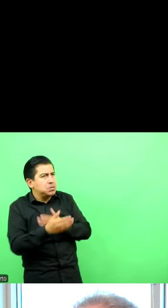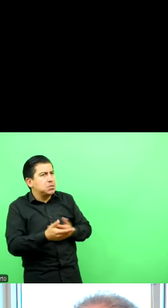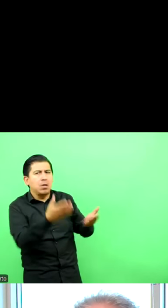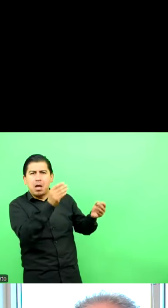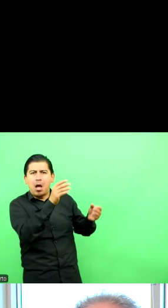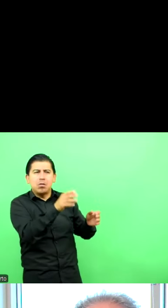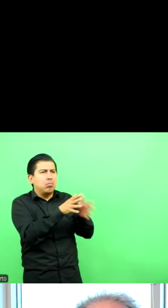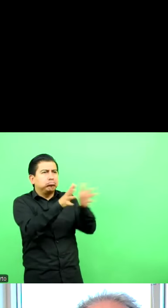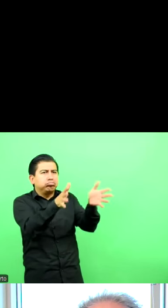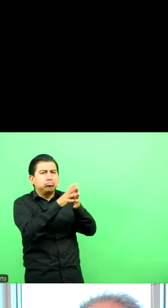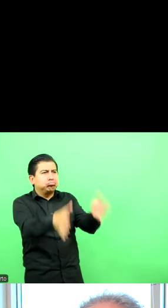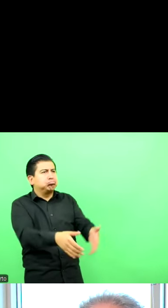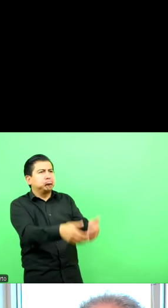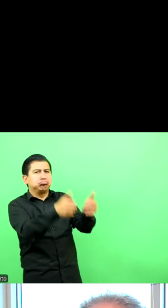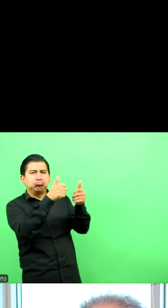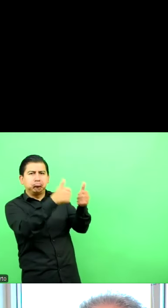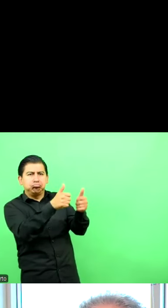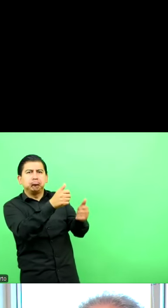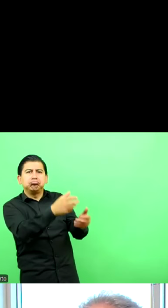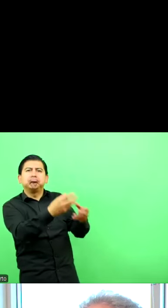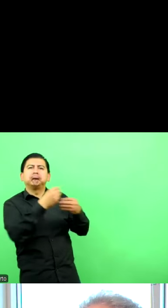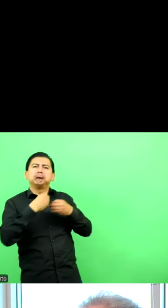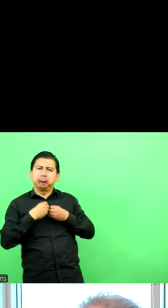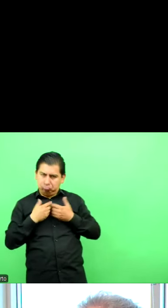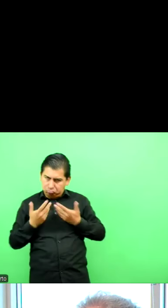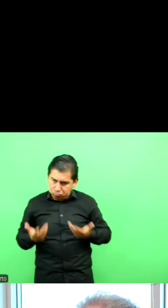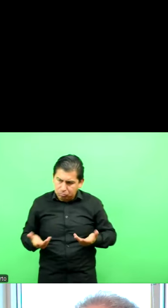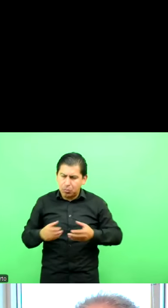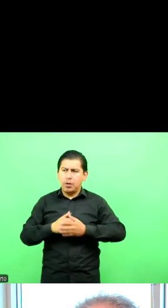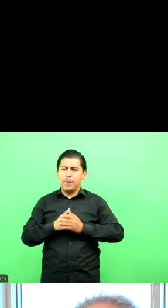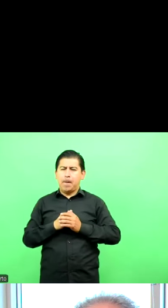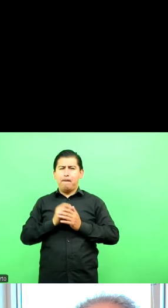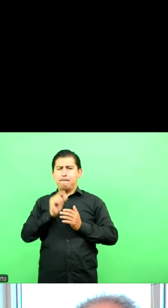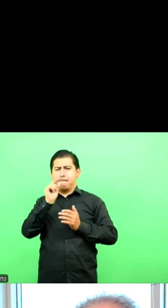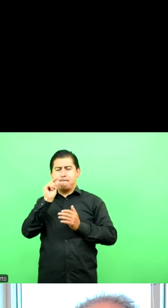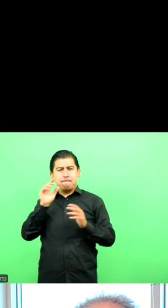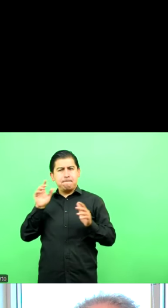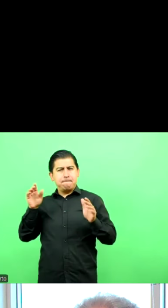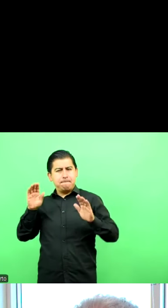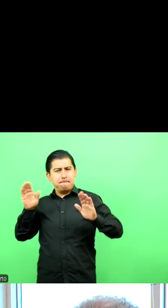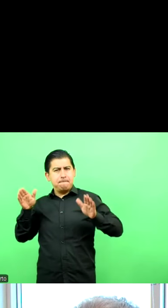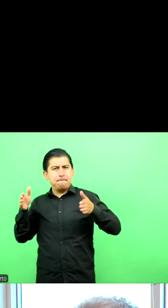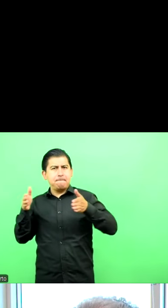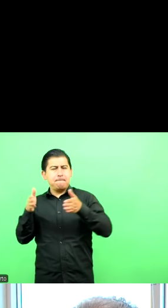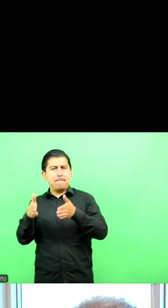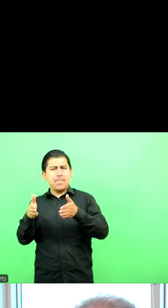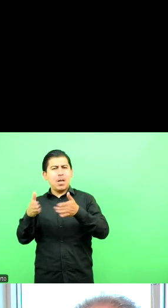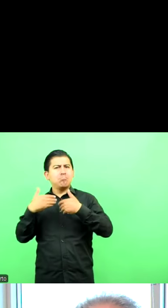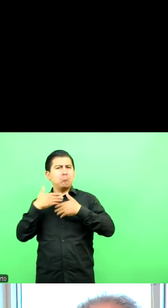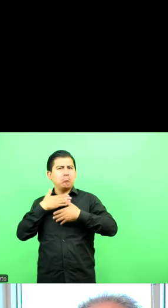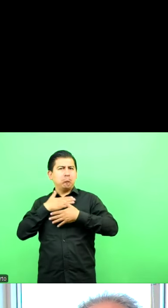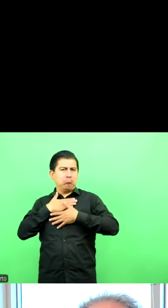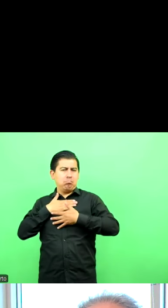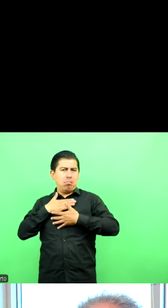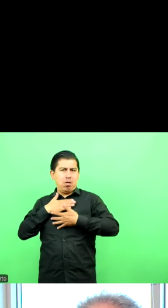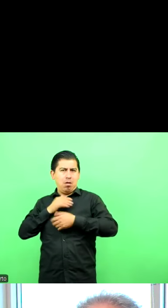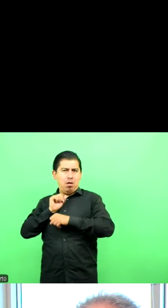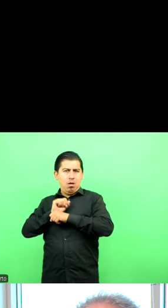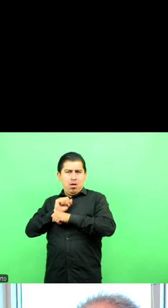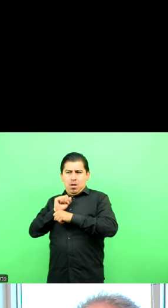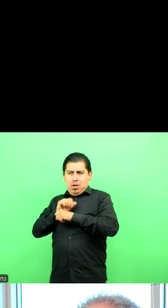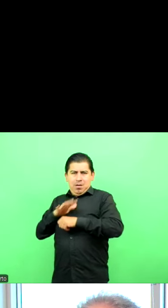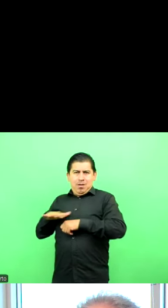recent work that we have done with the PAHO, between EMRO and PAHO, to develop the resilient hospital